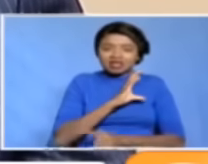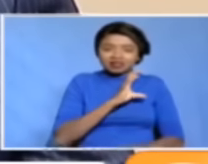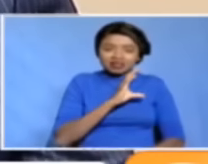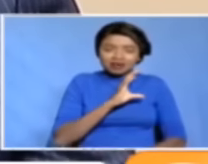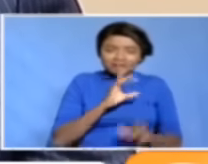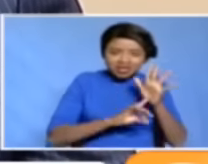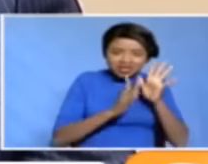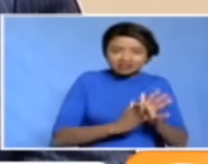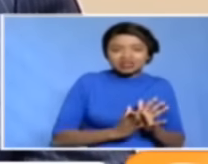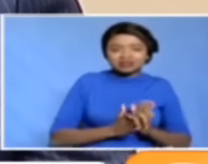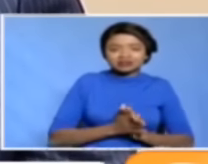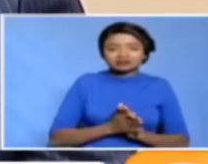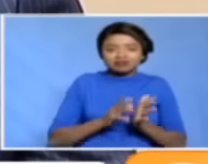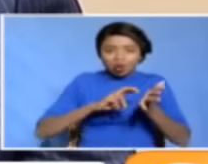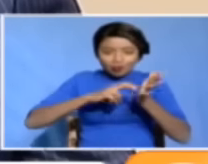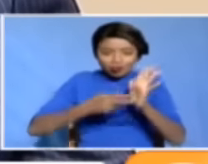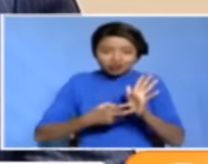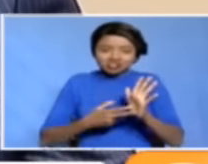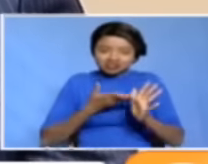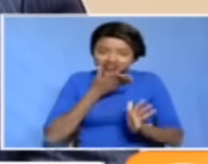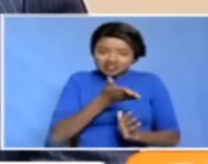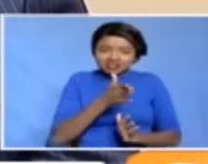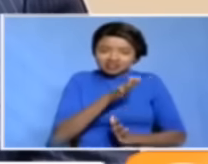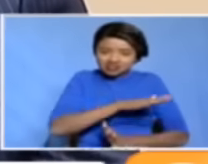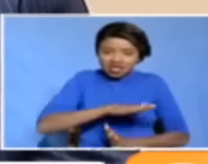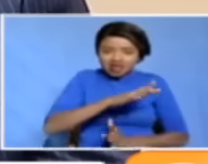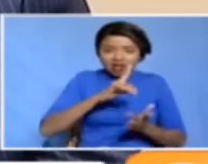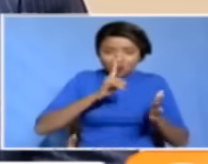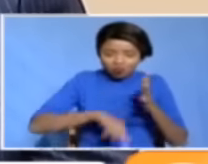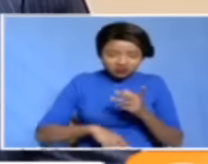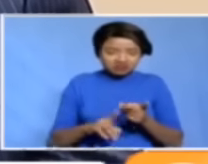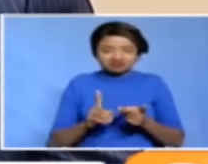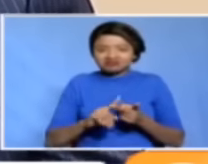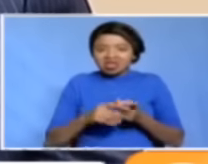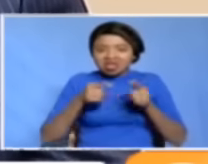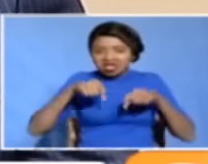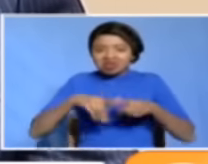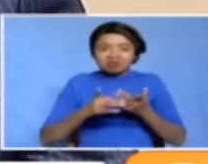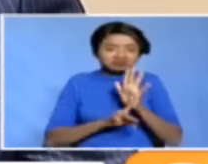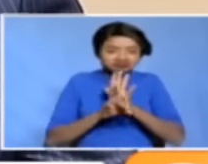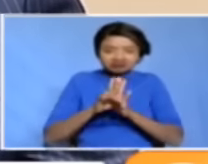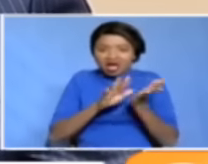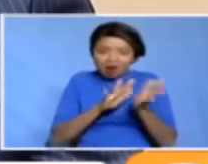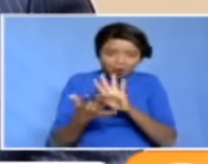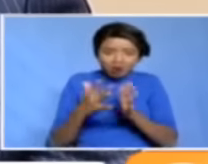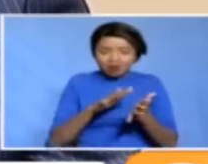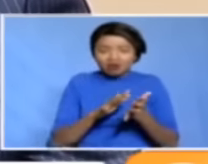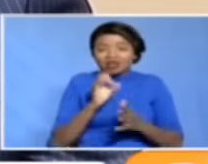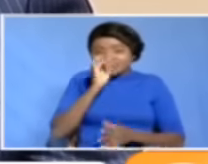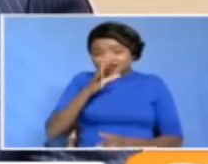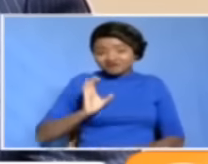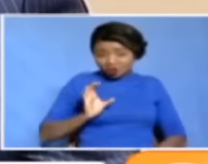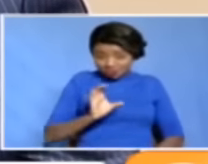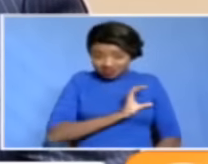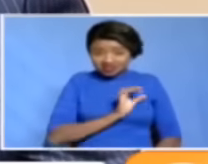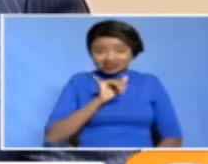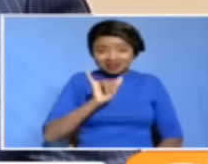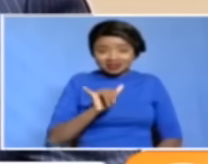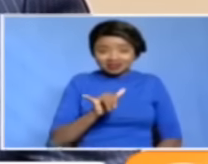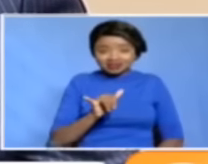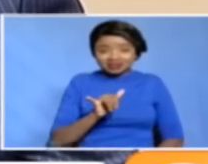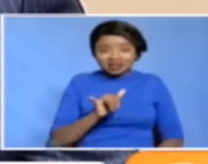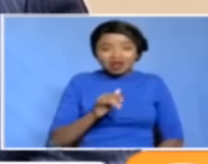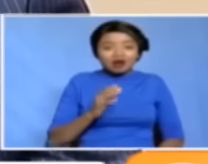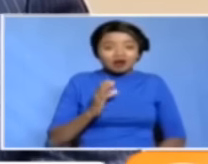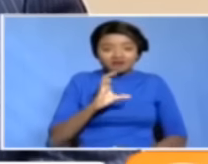that these are the projects in that constituency. And I think now it'll be even better if that committee of the cabinet